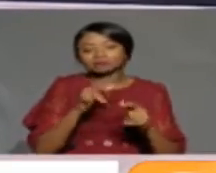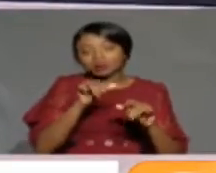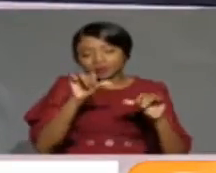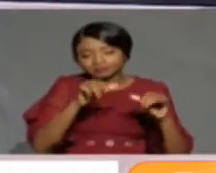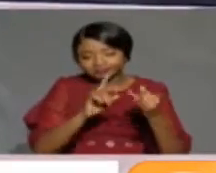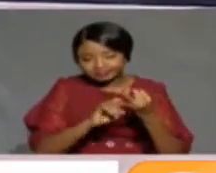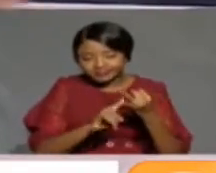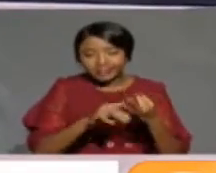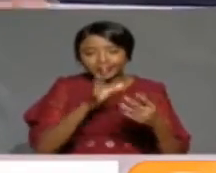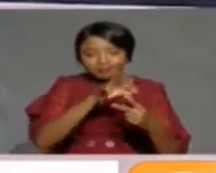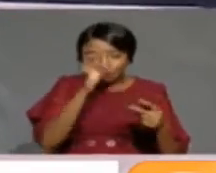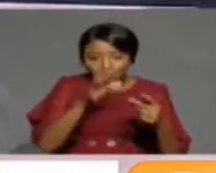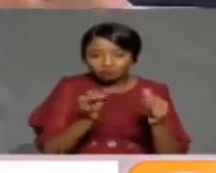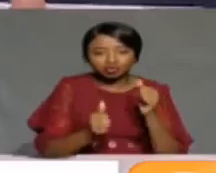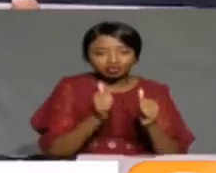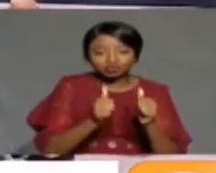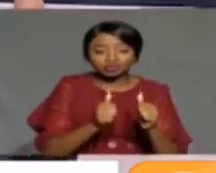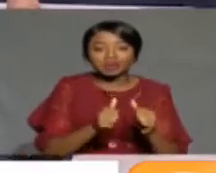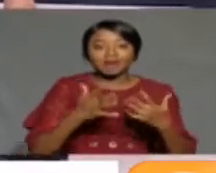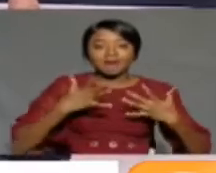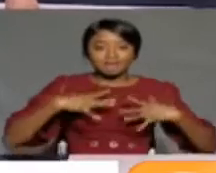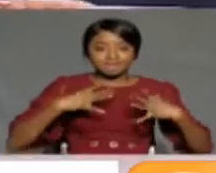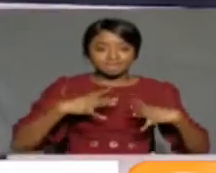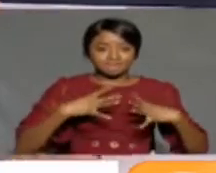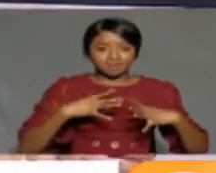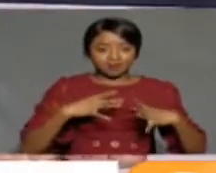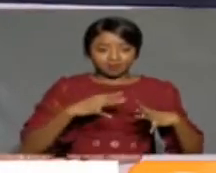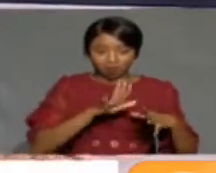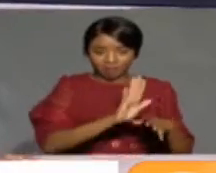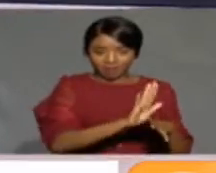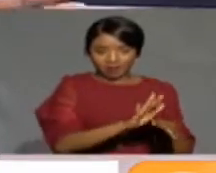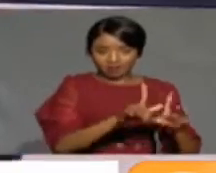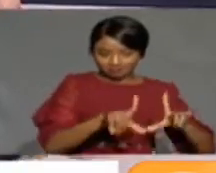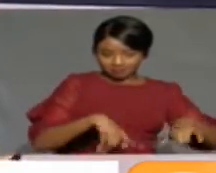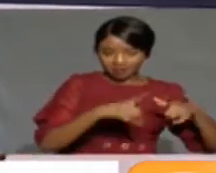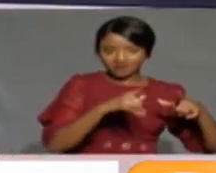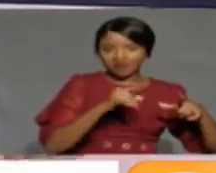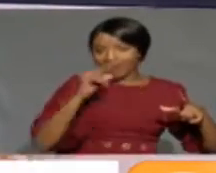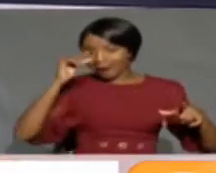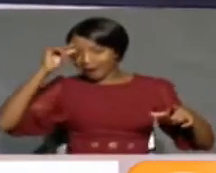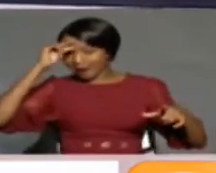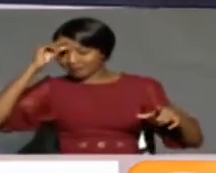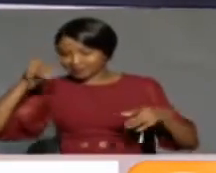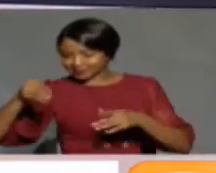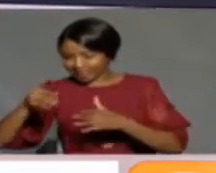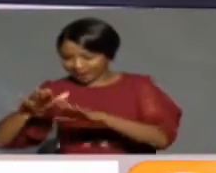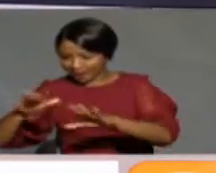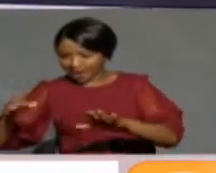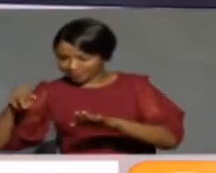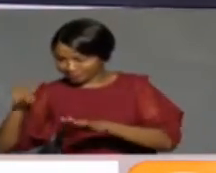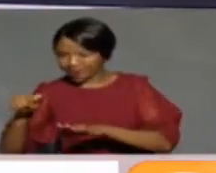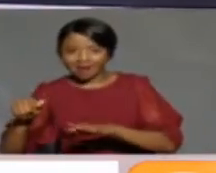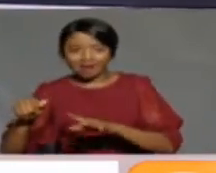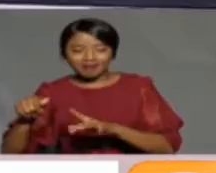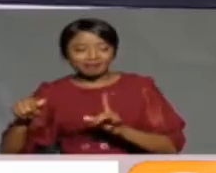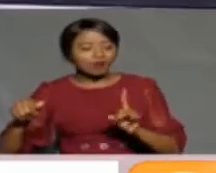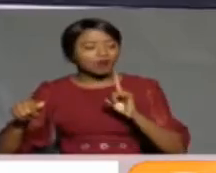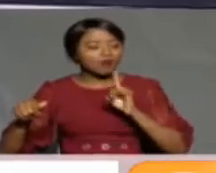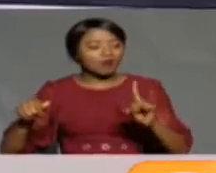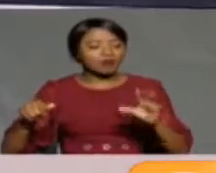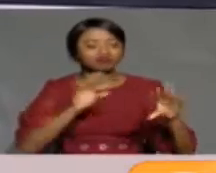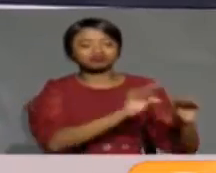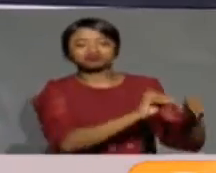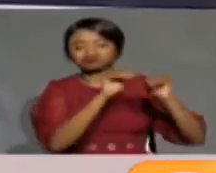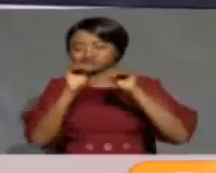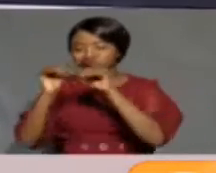government buys land mm-hmm. and be able to take people out there to relocate. The advantages of this is very well that the community can